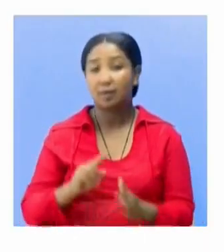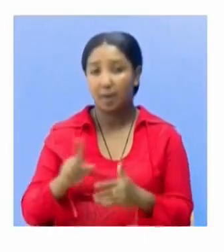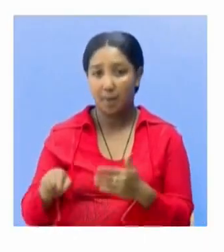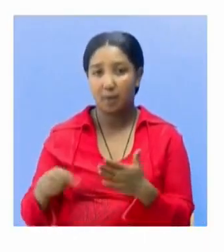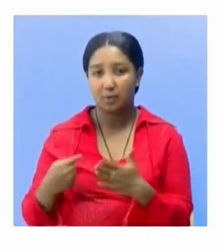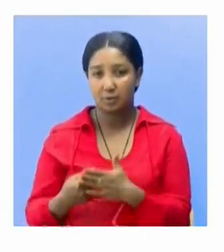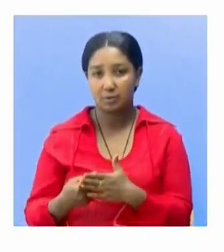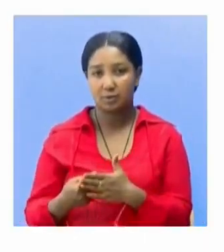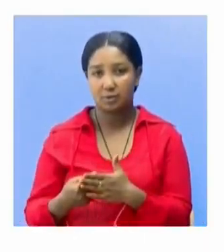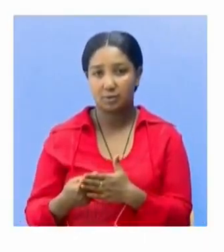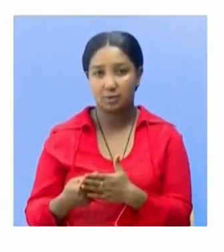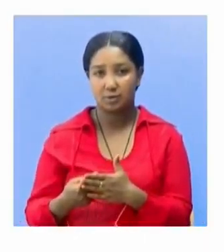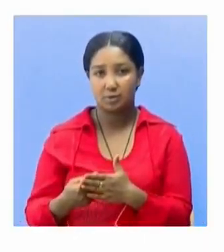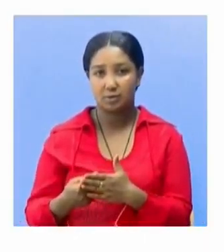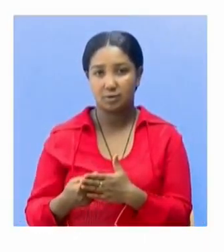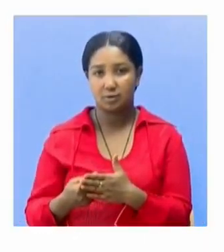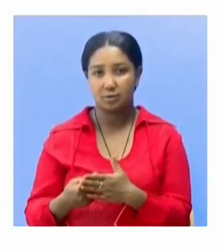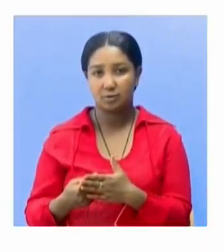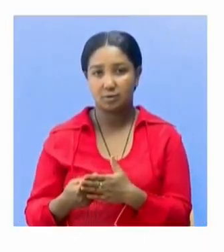about